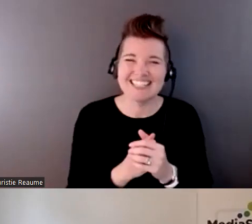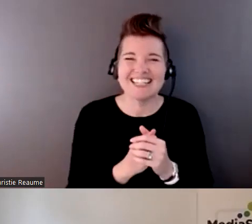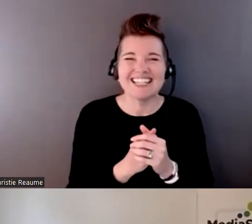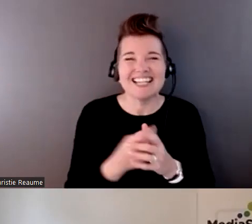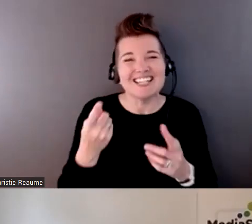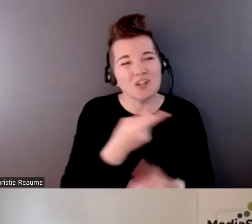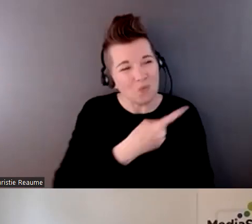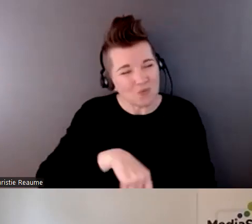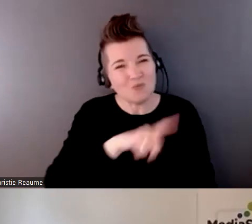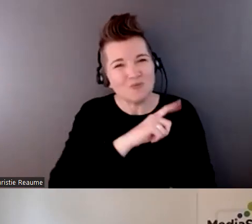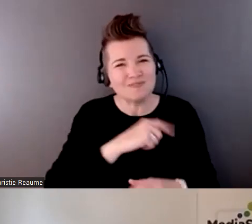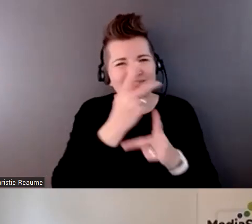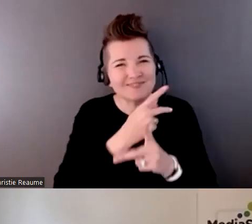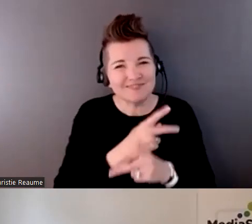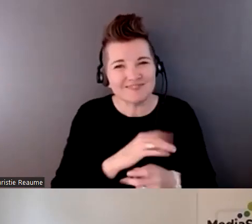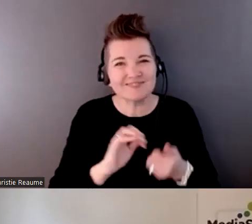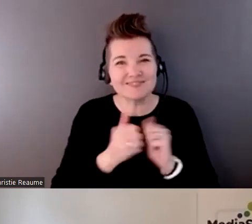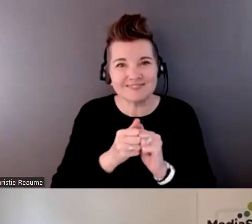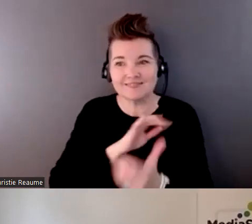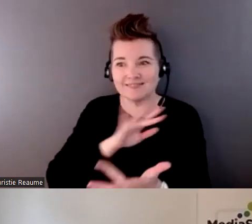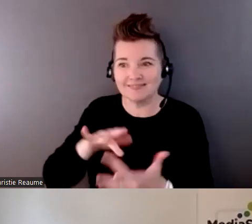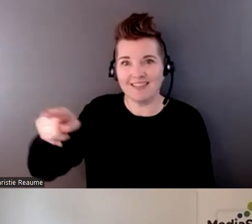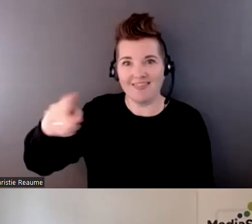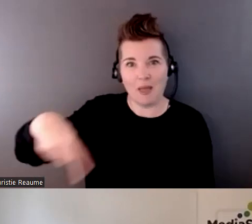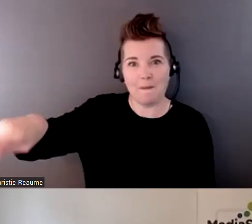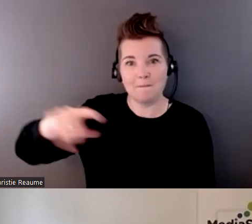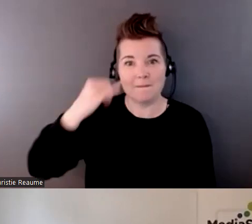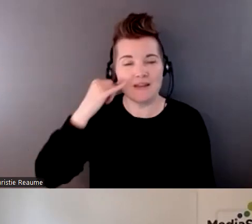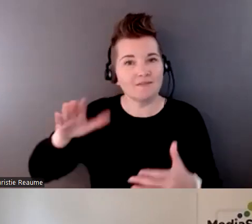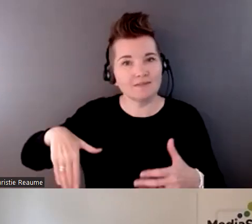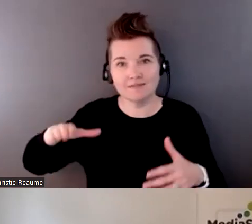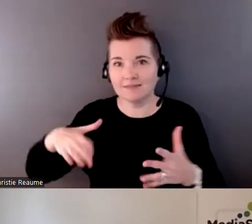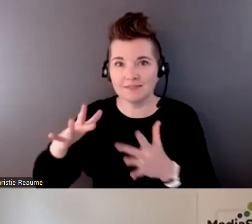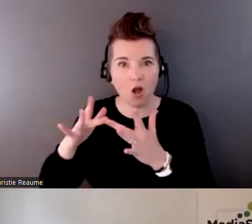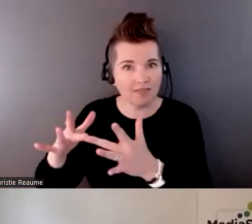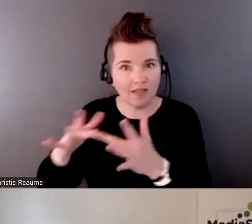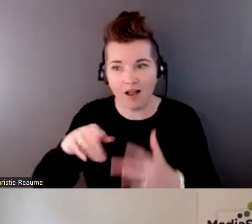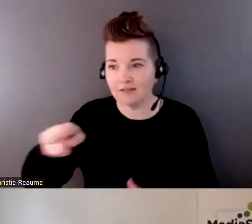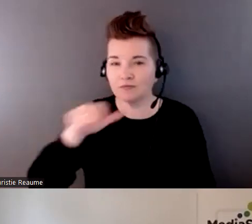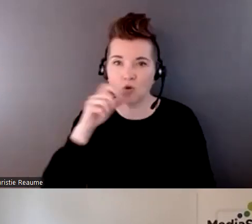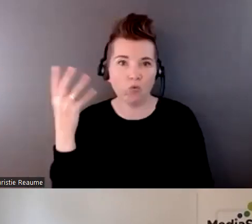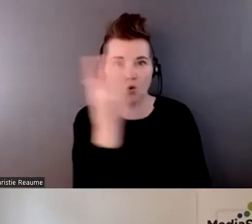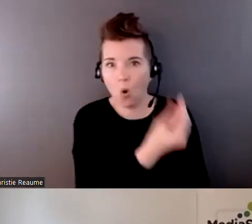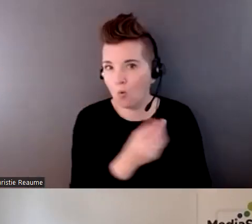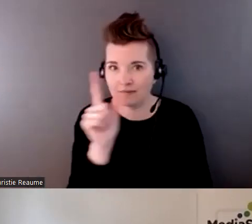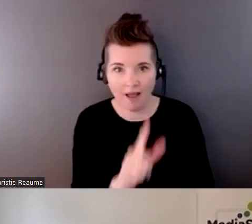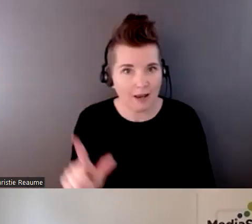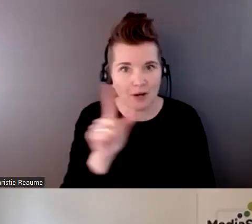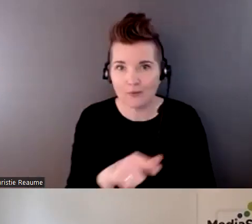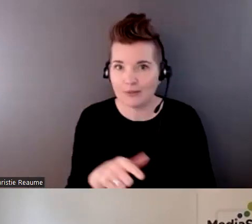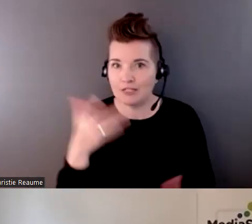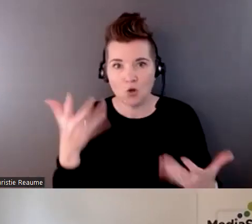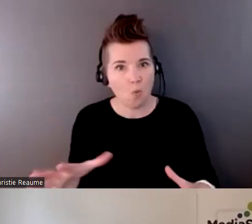like you said so if the people aren't already online if they're not going to the library or doing Senior Center type groups because of the pandemic